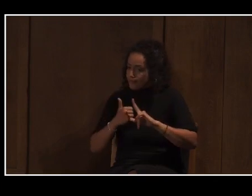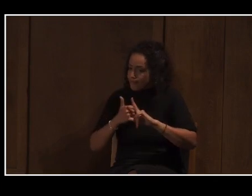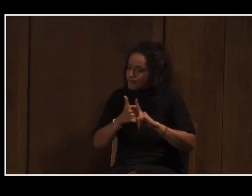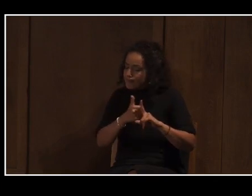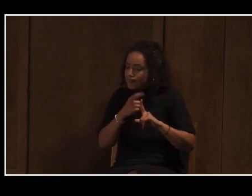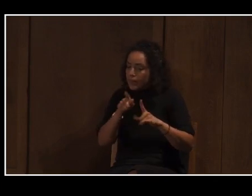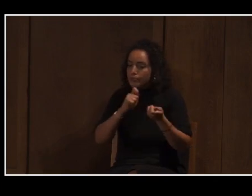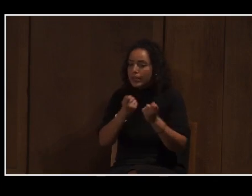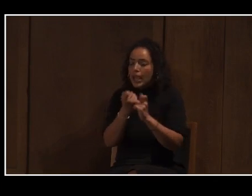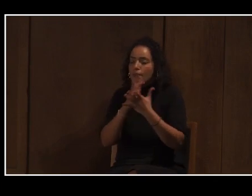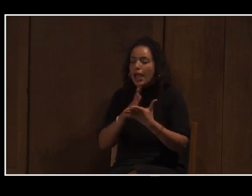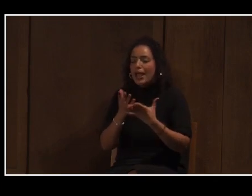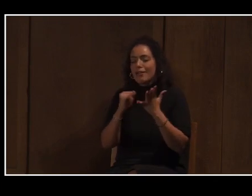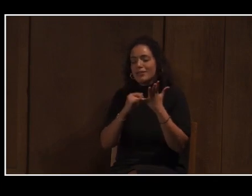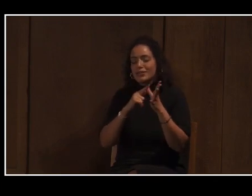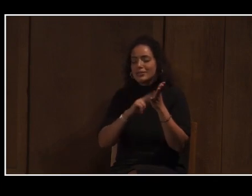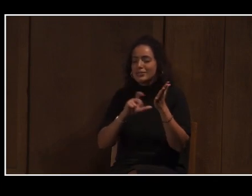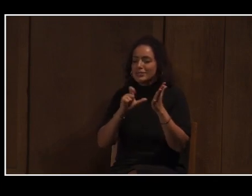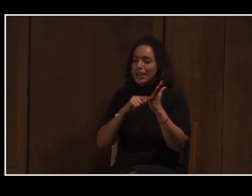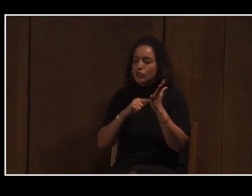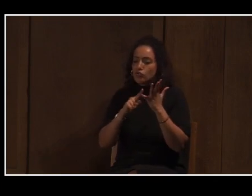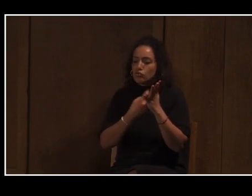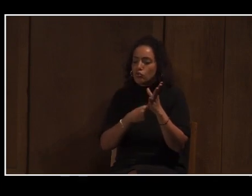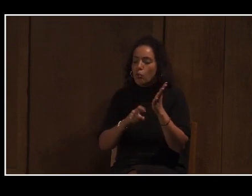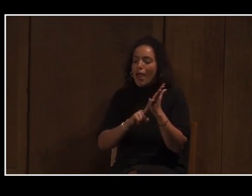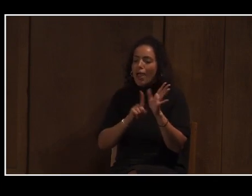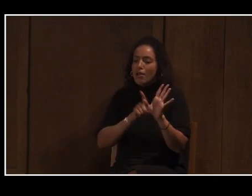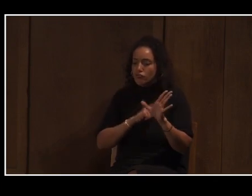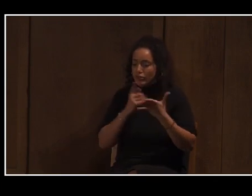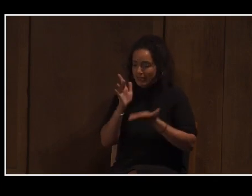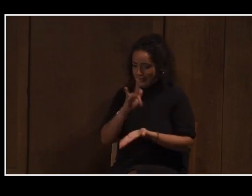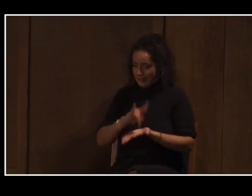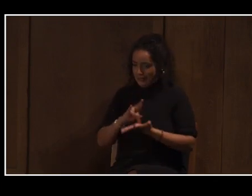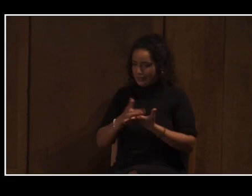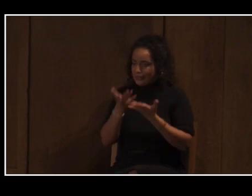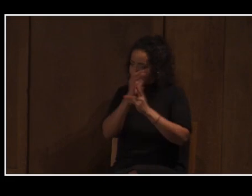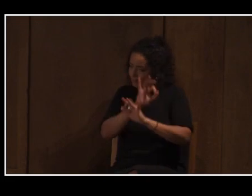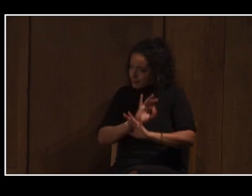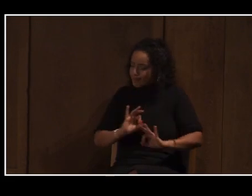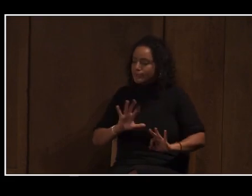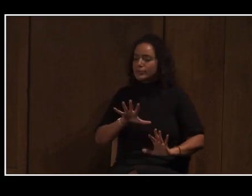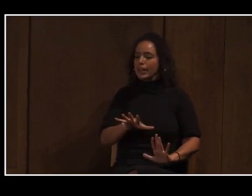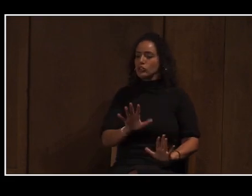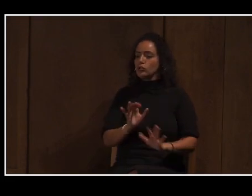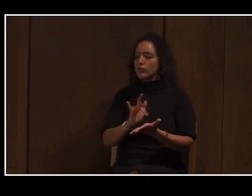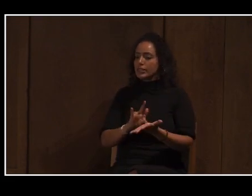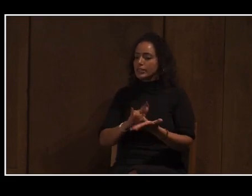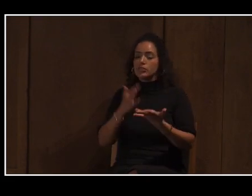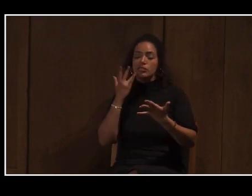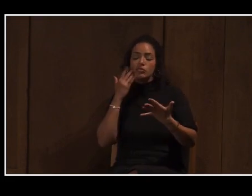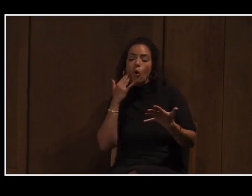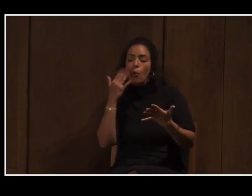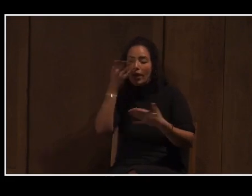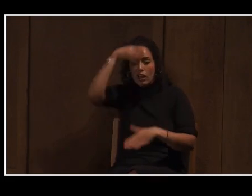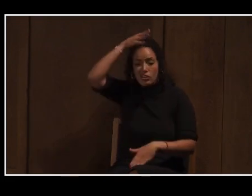city. So if you followed when Trump was still a president, talking about, dreams and